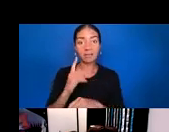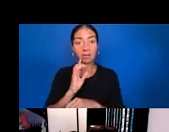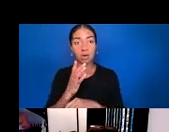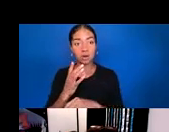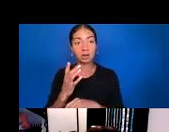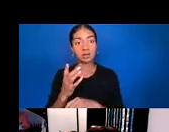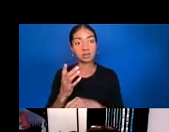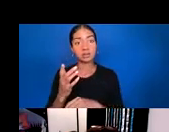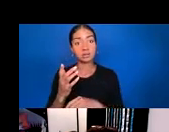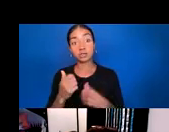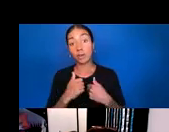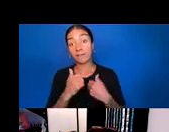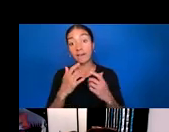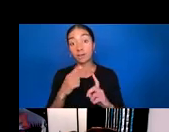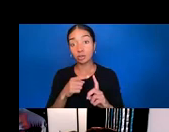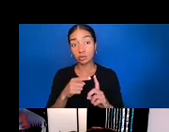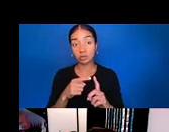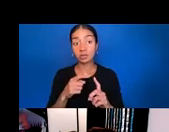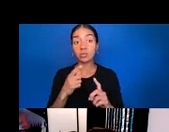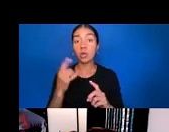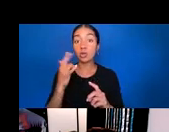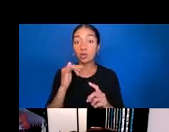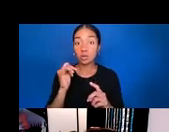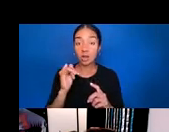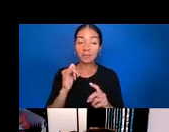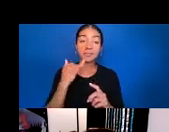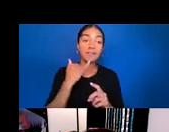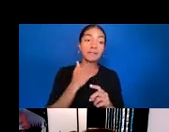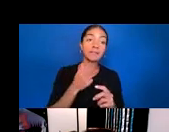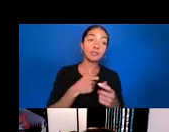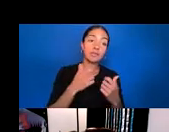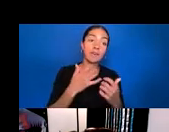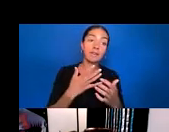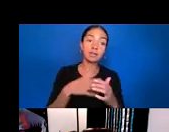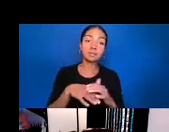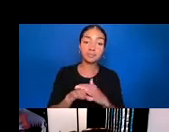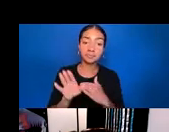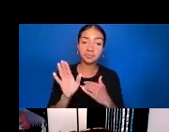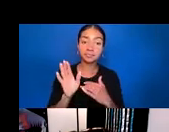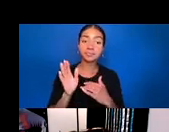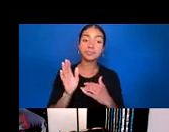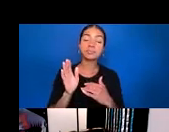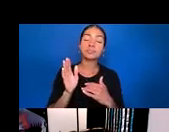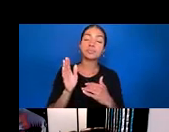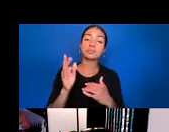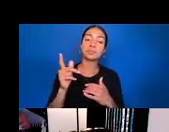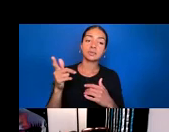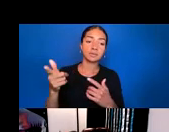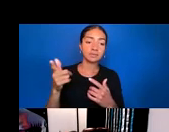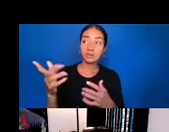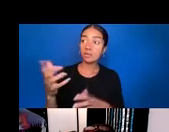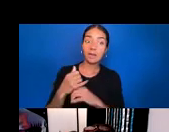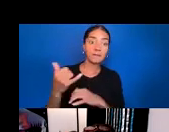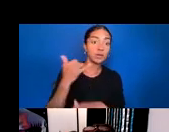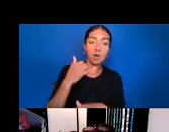they appear or come in, or we get a phone call or a knock on the door, or the police are calling, or a family is calling